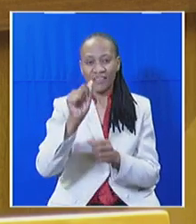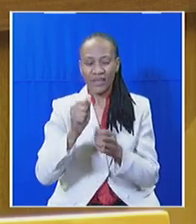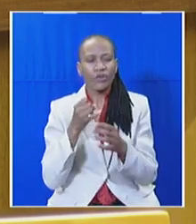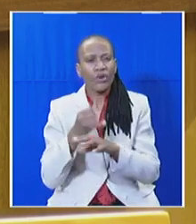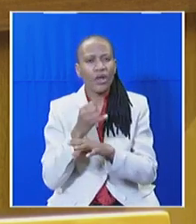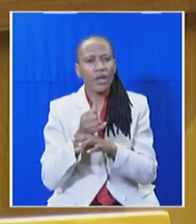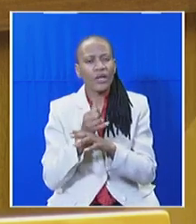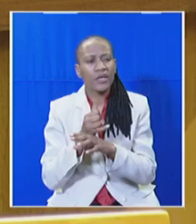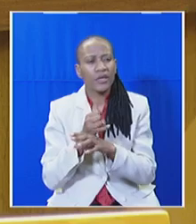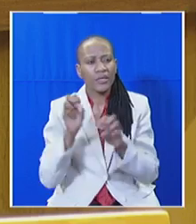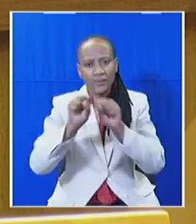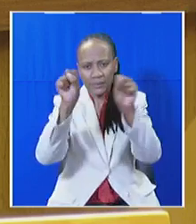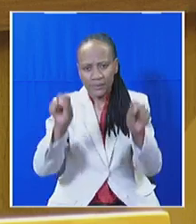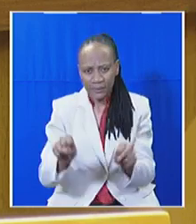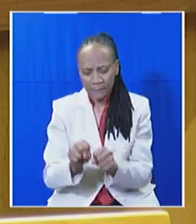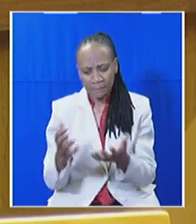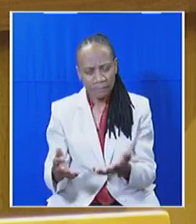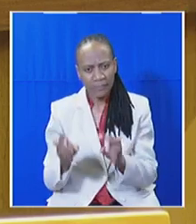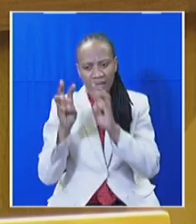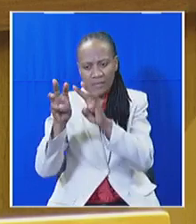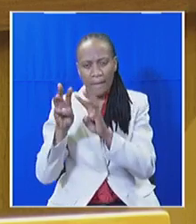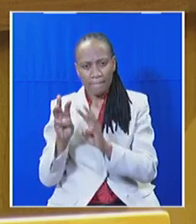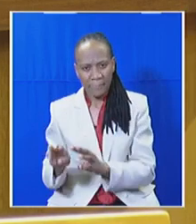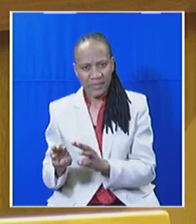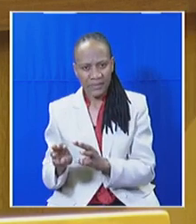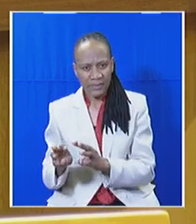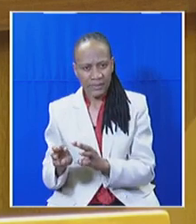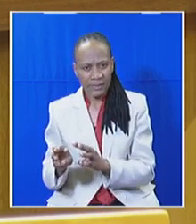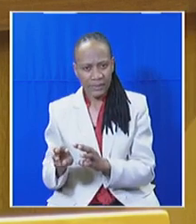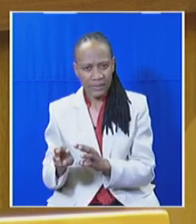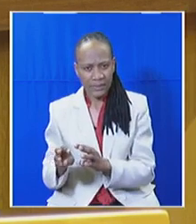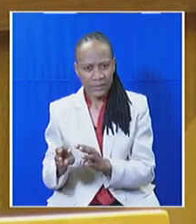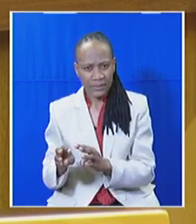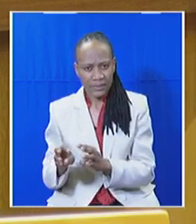the Peace Fund, and the Panel of the Wise.